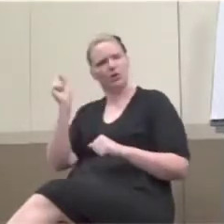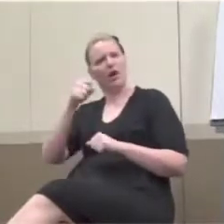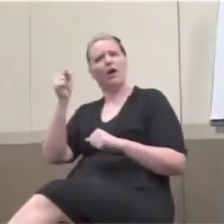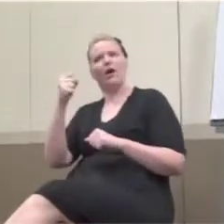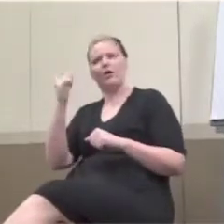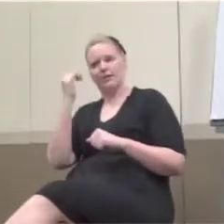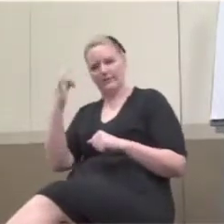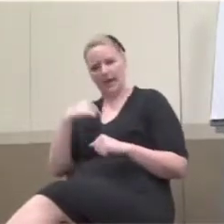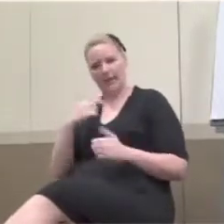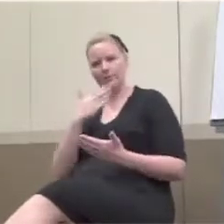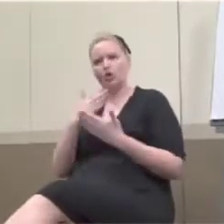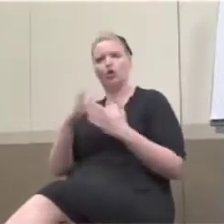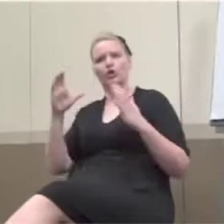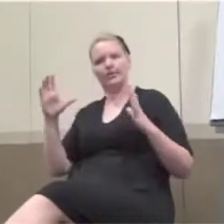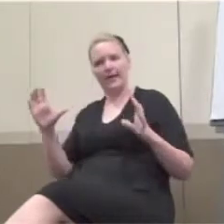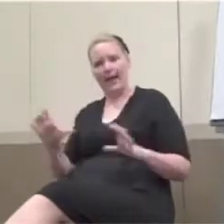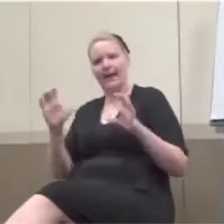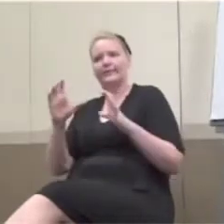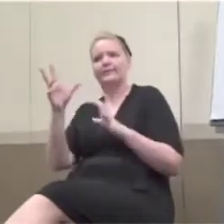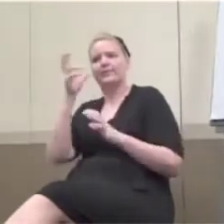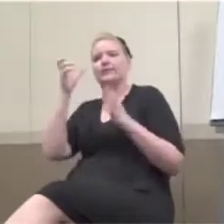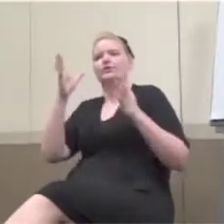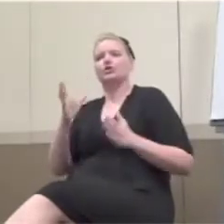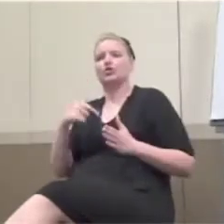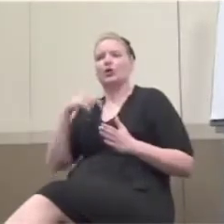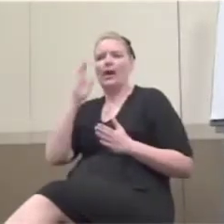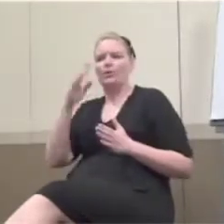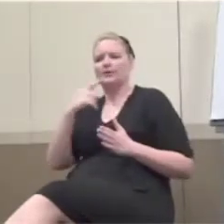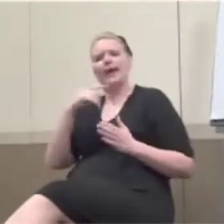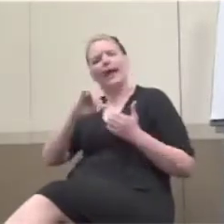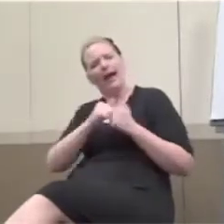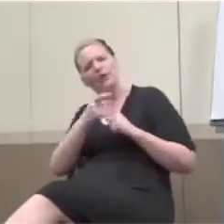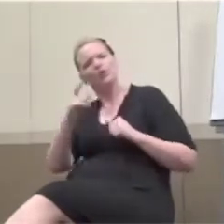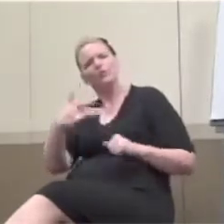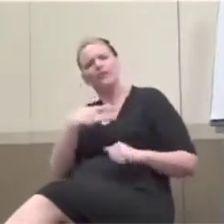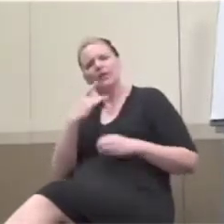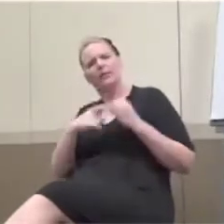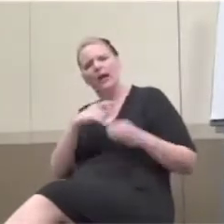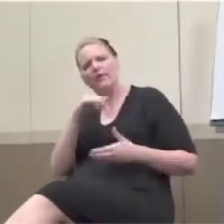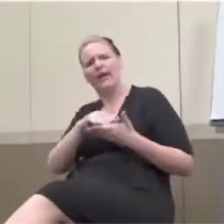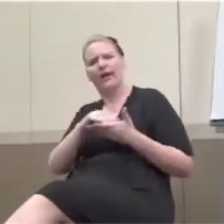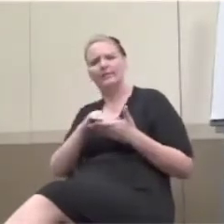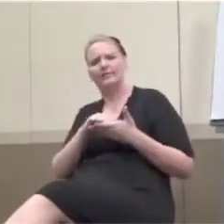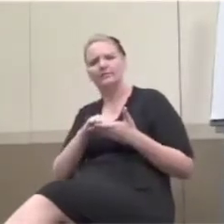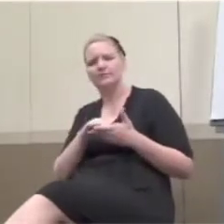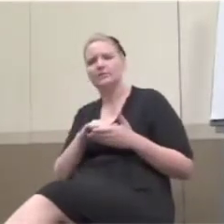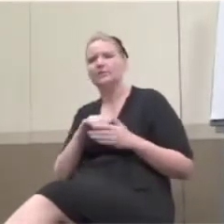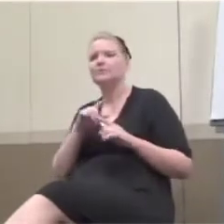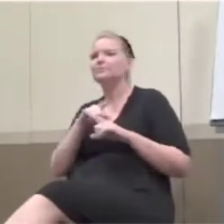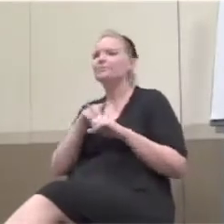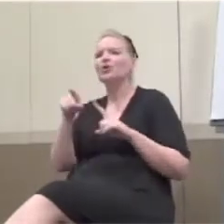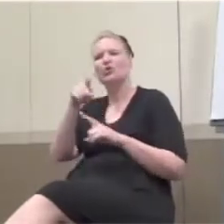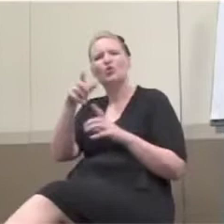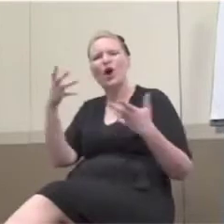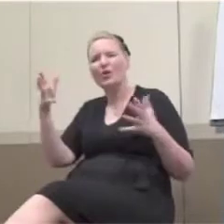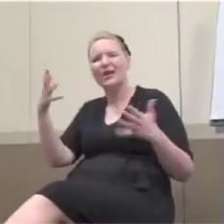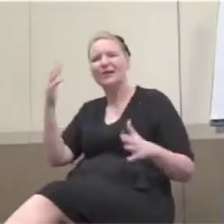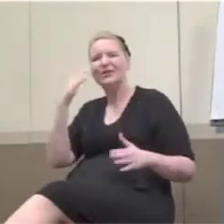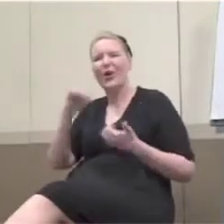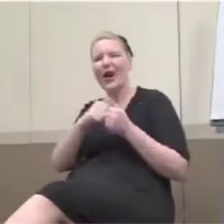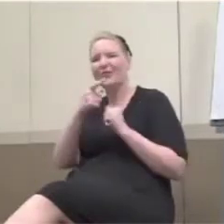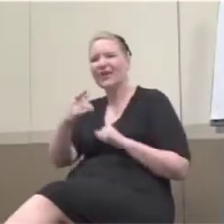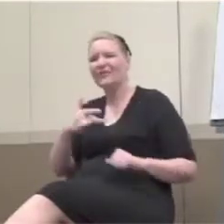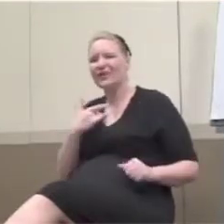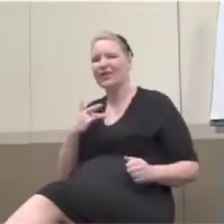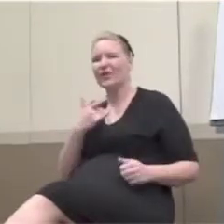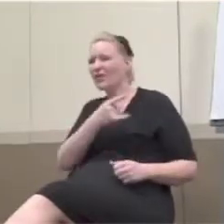I'm going to be a good, active listening skills, I'm going to say, so tell me how do you feel about that? How do you feel about that? But you already know how they feel, right?